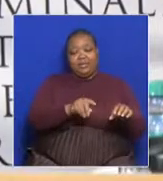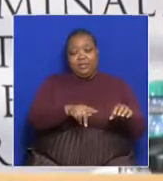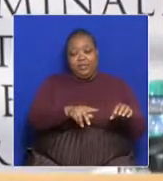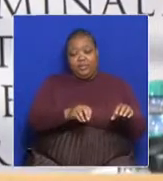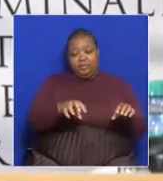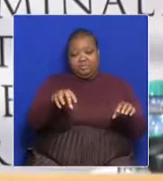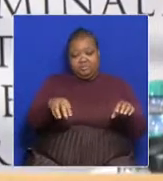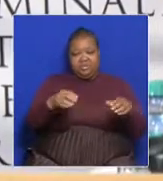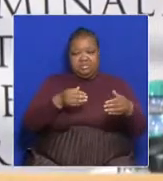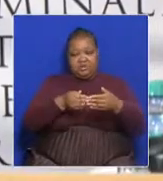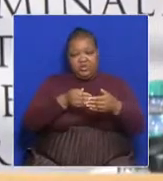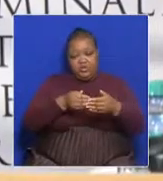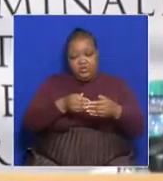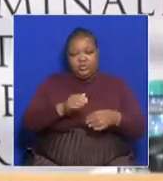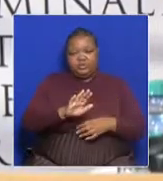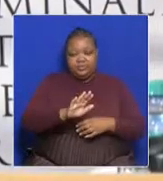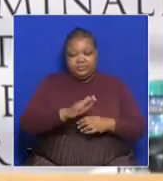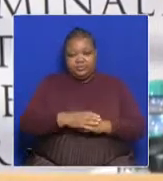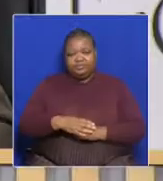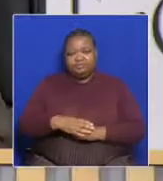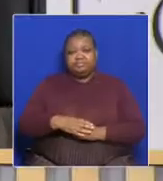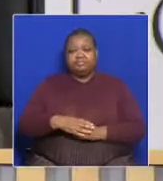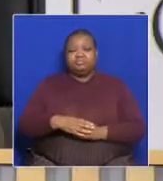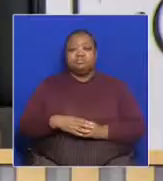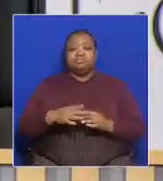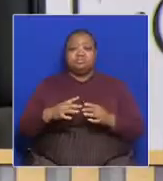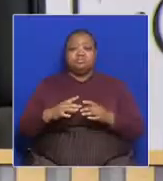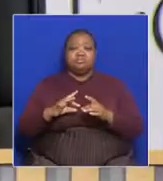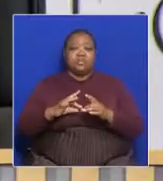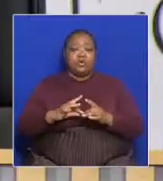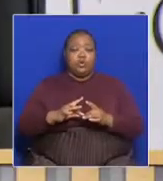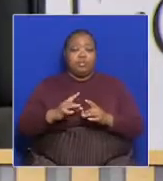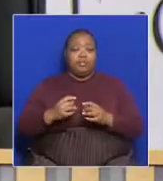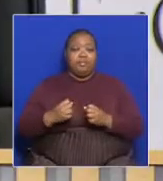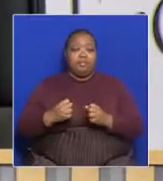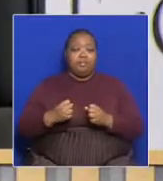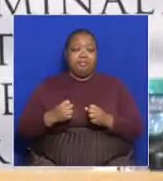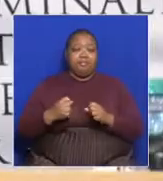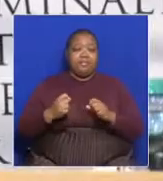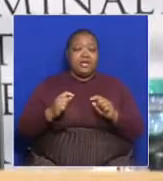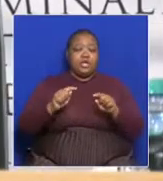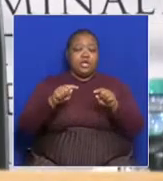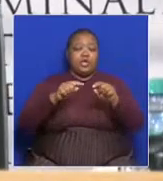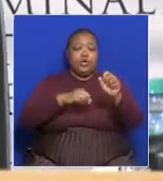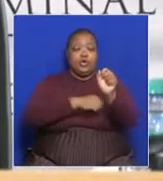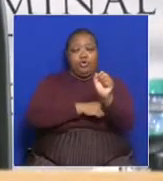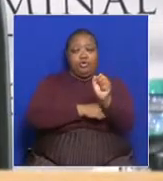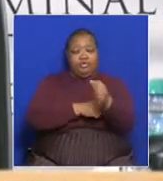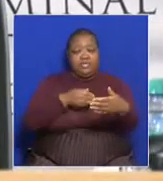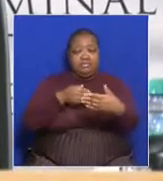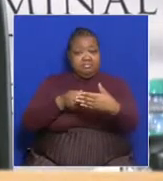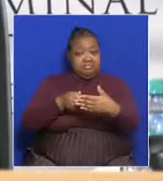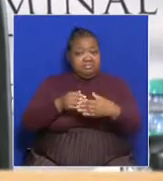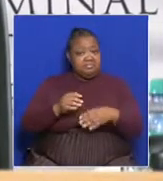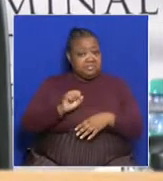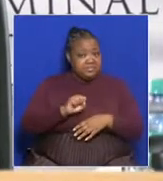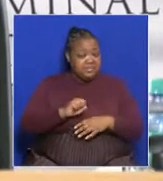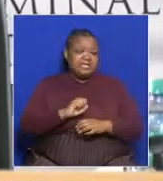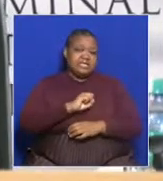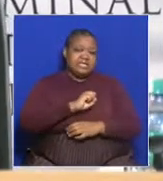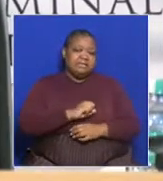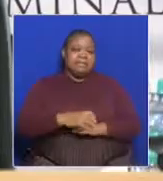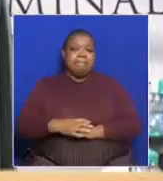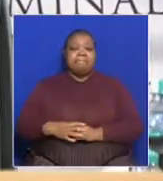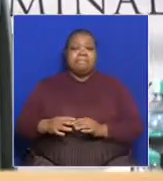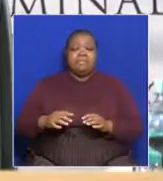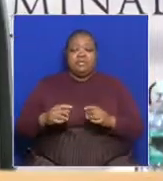from the home and office. Yes, we were close to Yes. at a briefing spot, yes. So I draw your attention to page 656